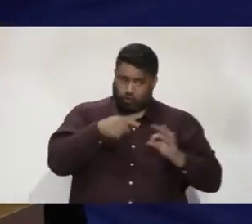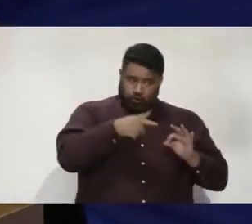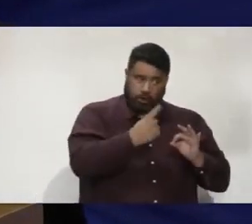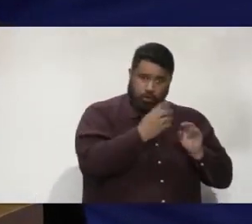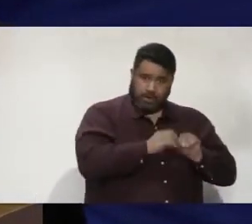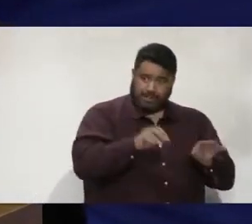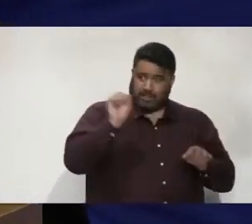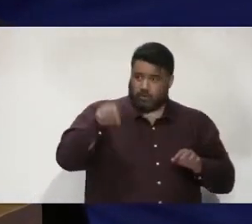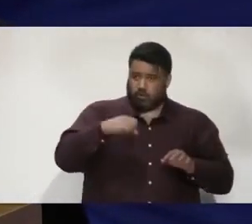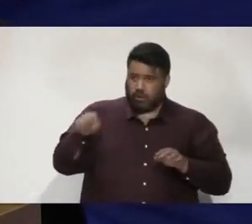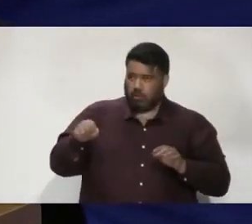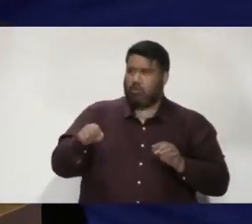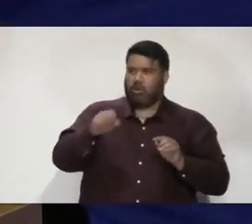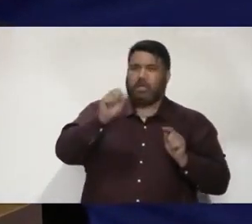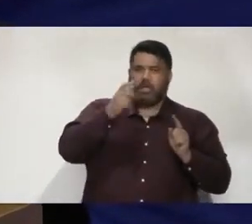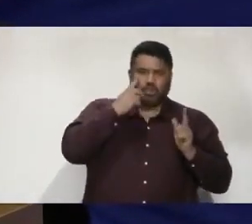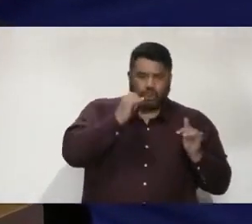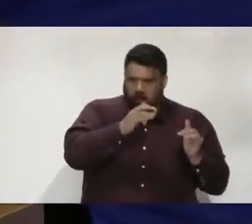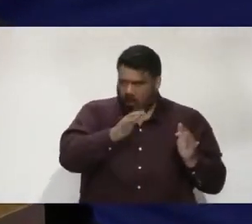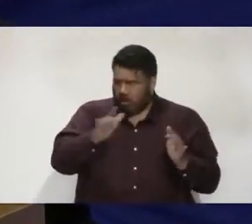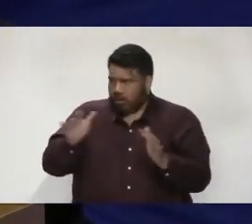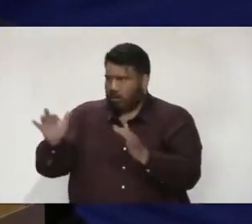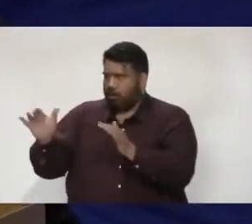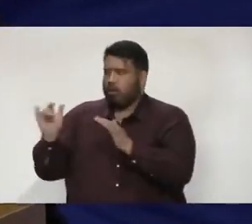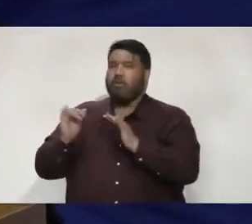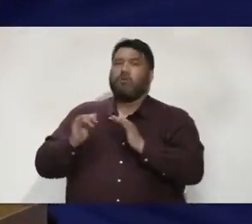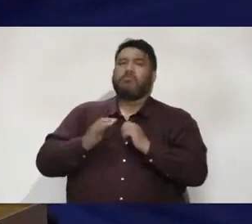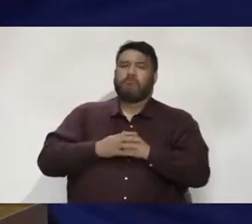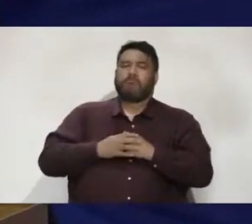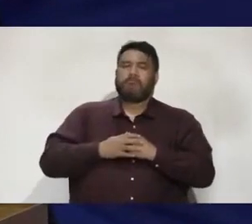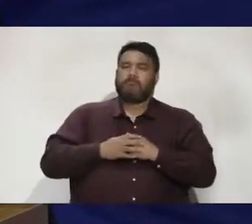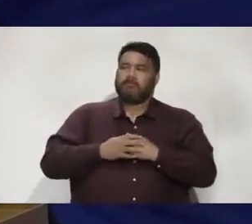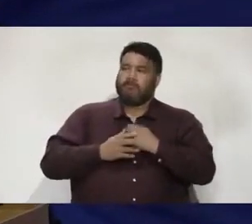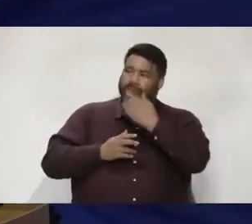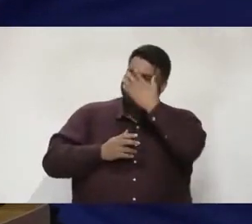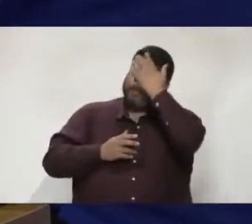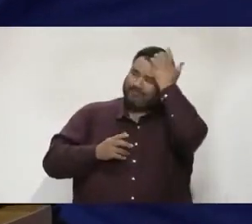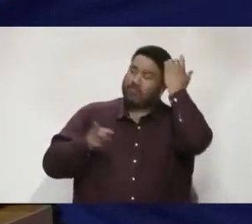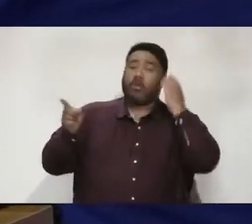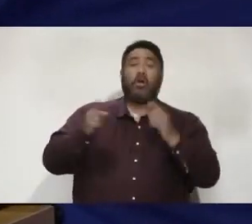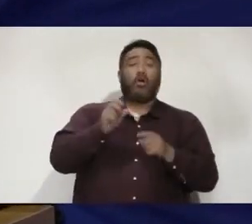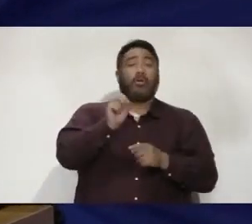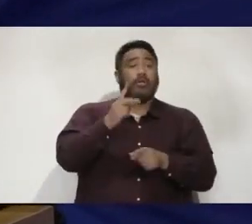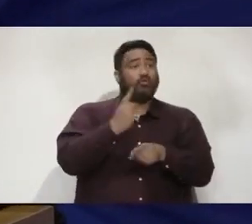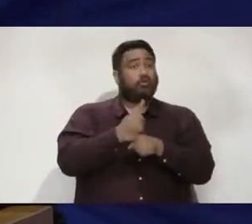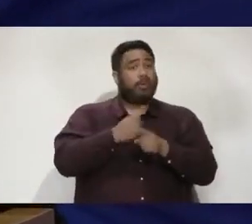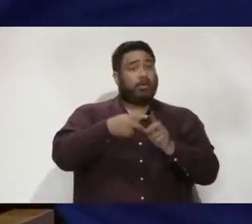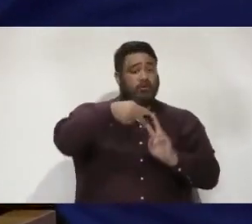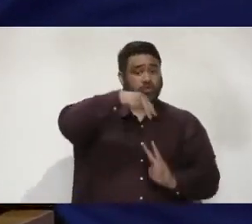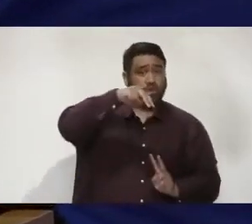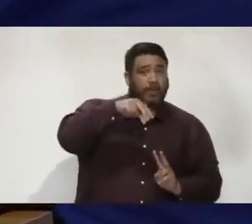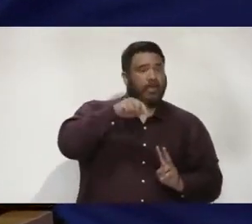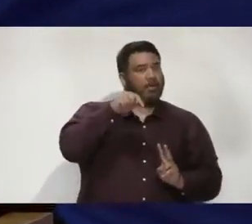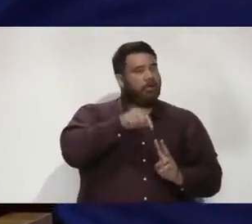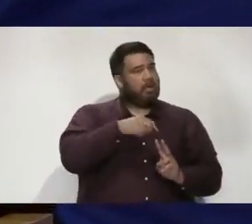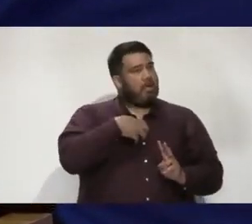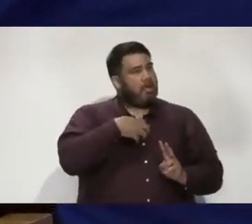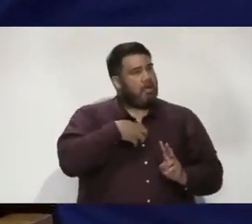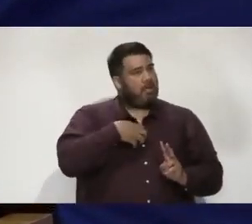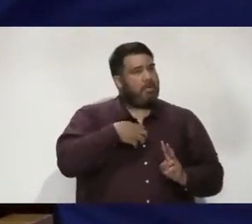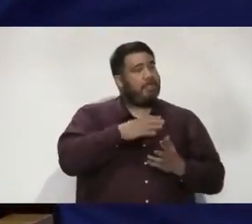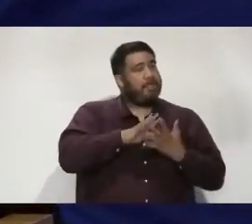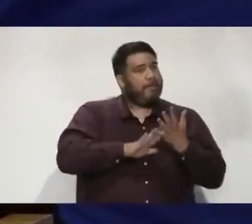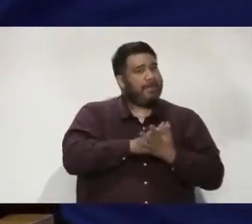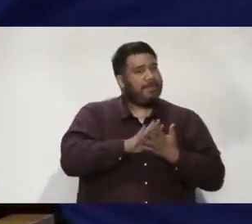those sequences are and how they might fit together. Based on the genomic sequencing, are you saying that it's quite unlikely